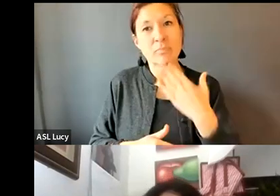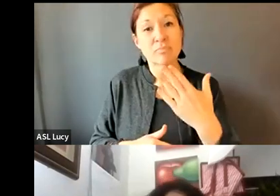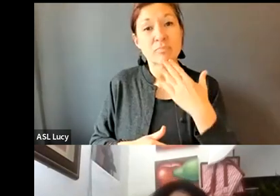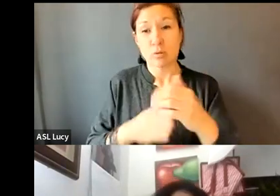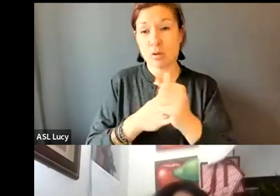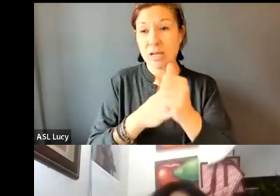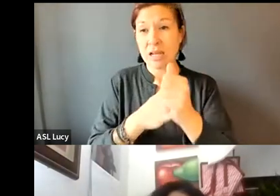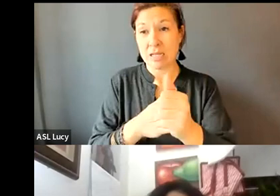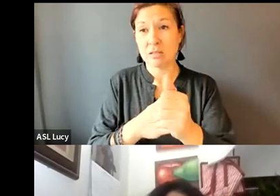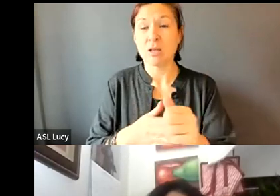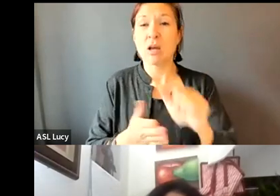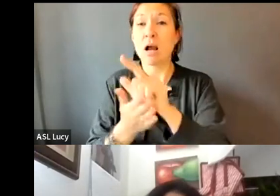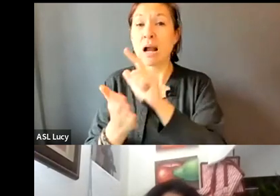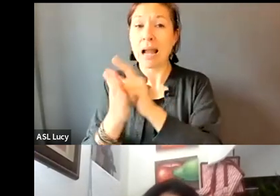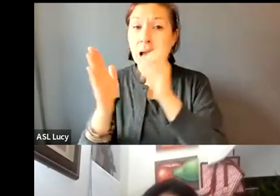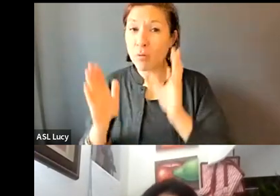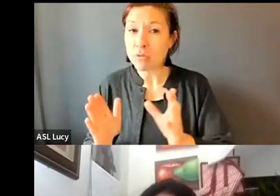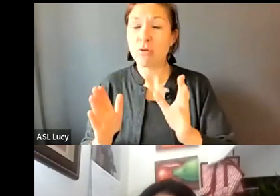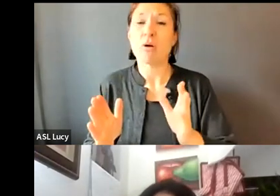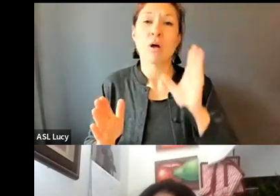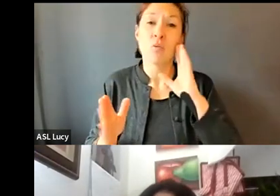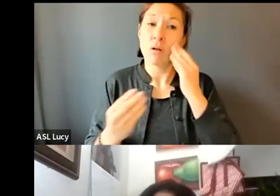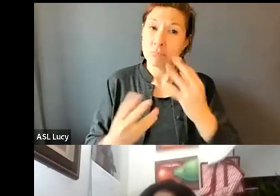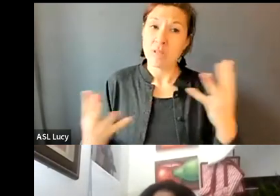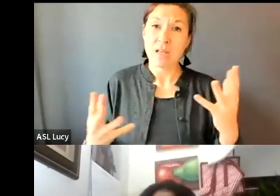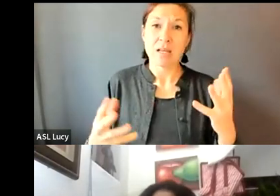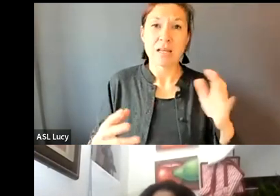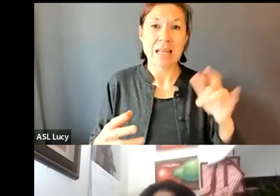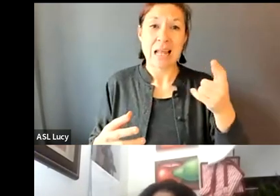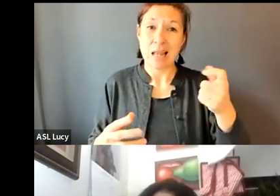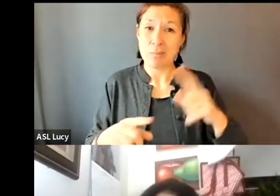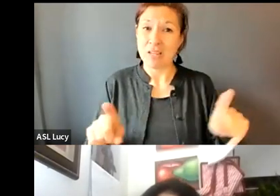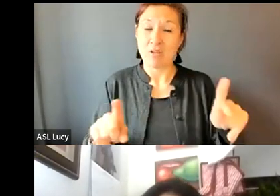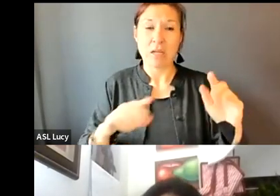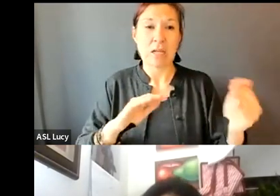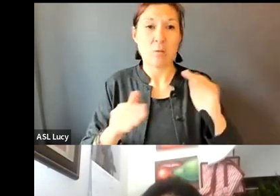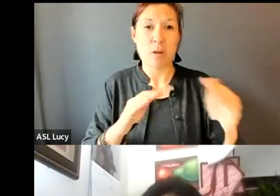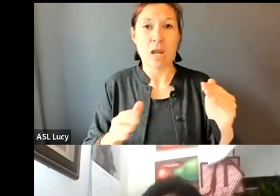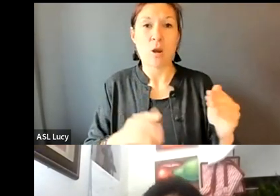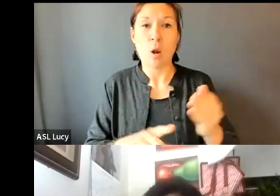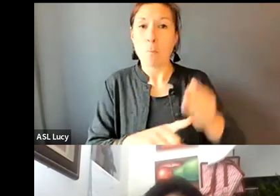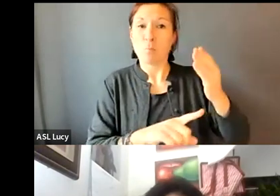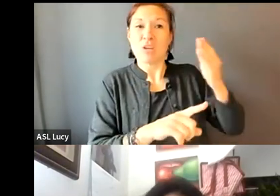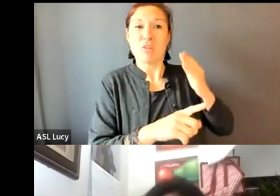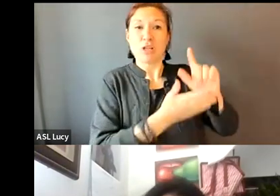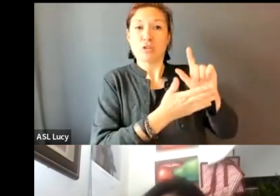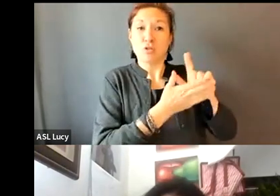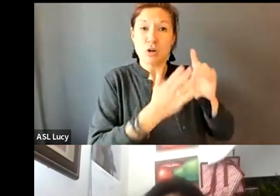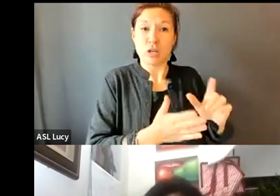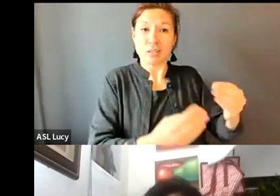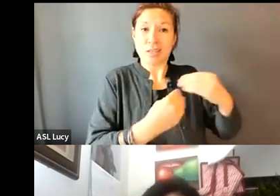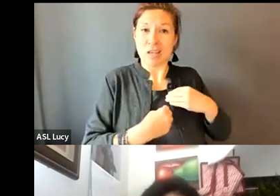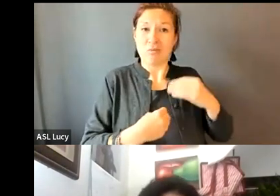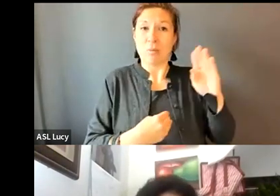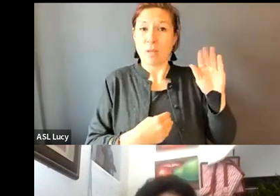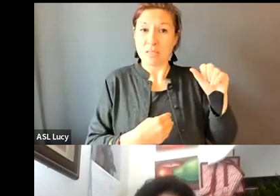guidance from Council I will say it is slightly different than guidance that previous councils had supplied to